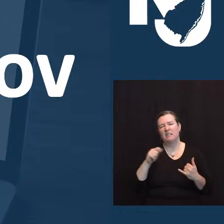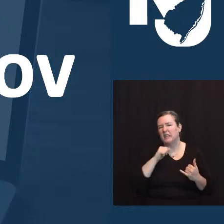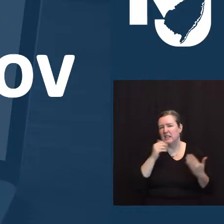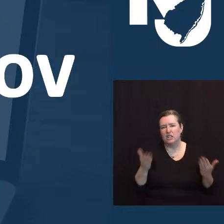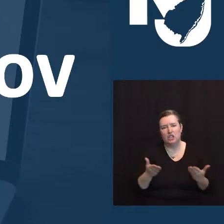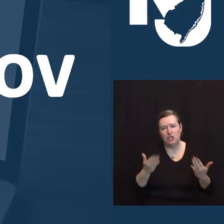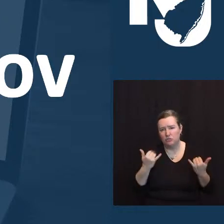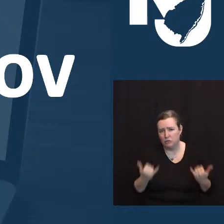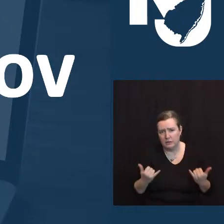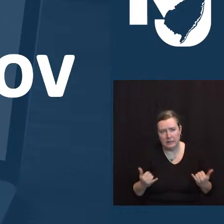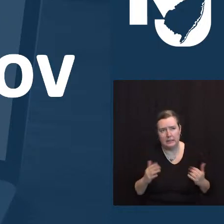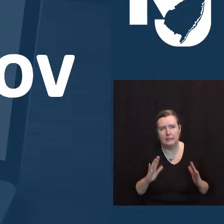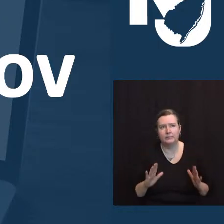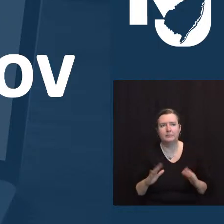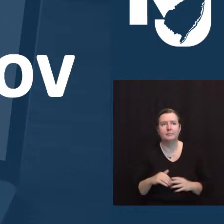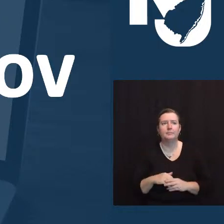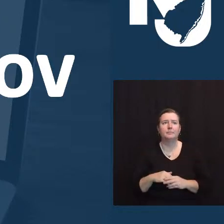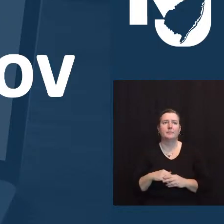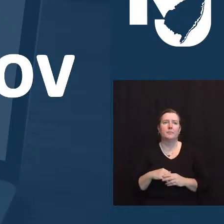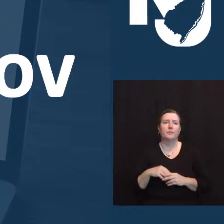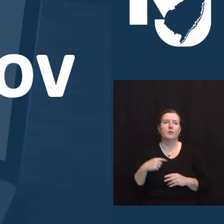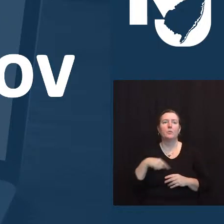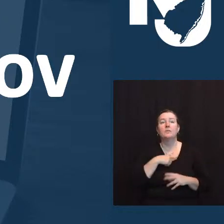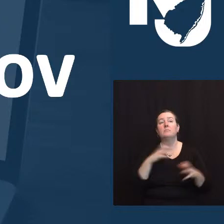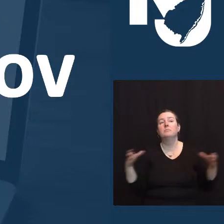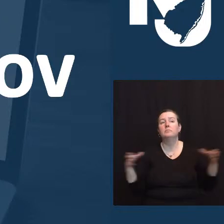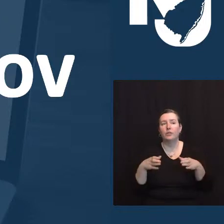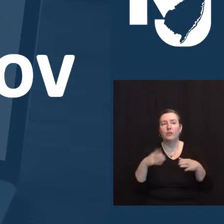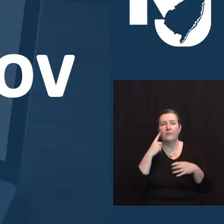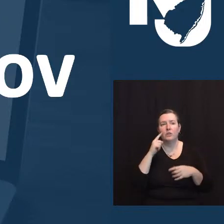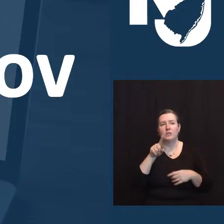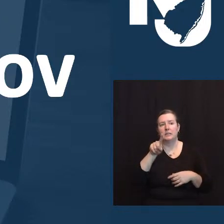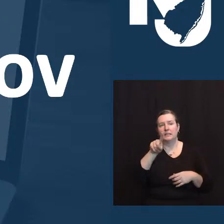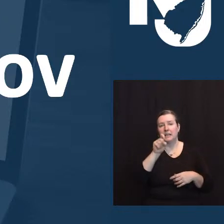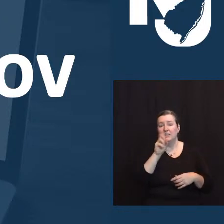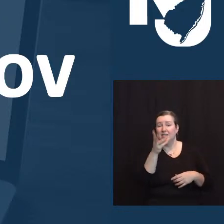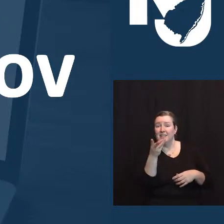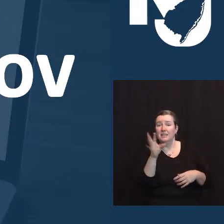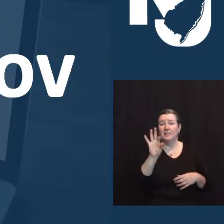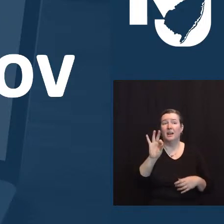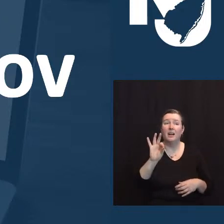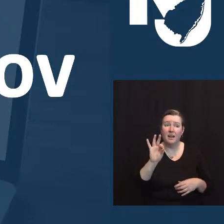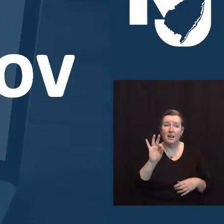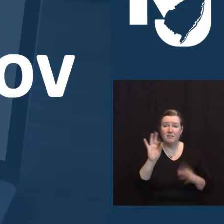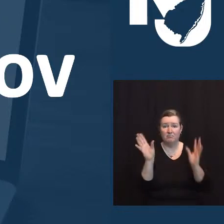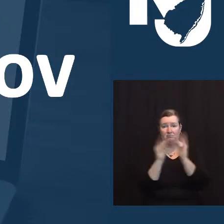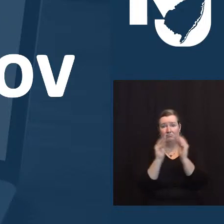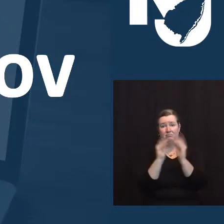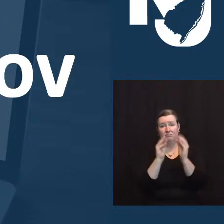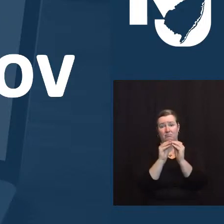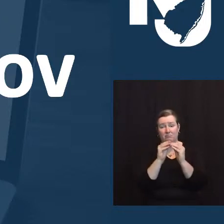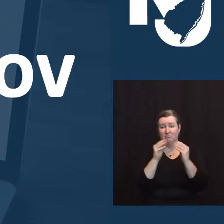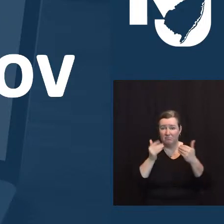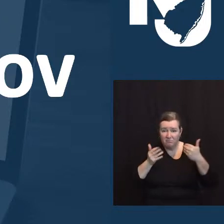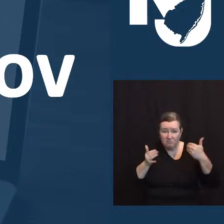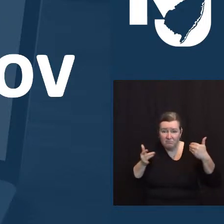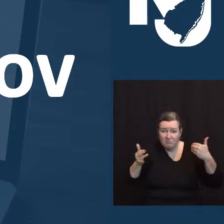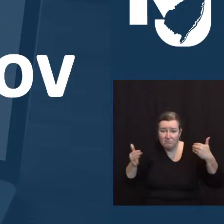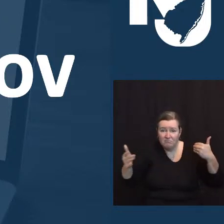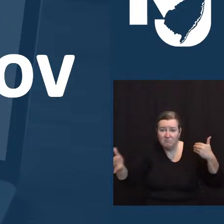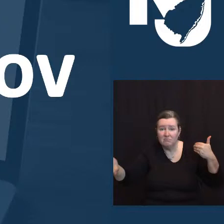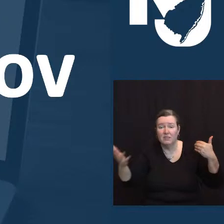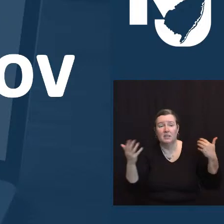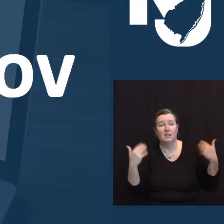for 169 more of these. We've always leveled with you, even when the news was not promising. We've